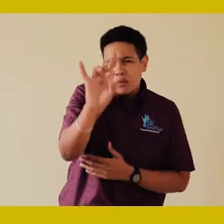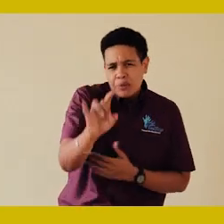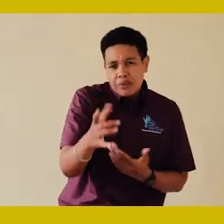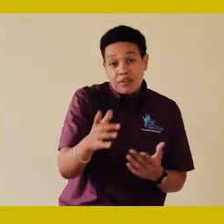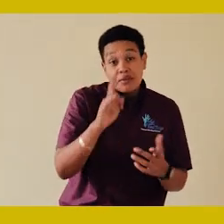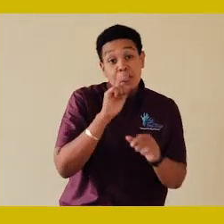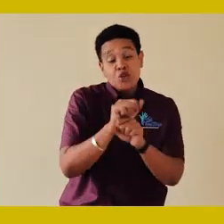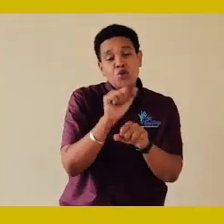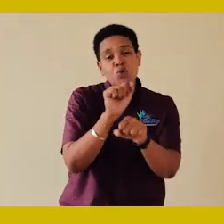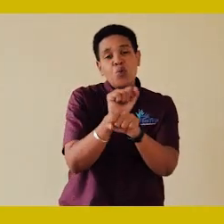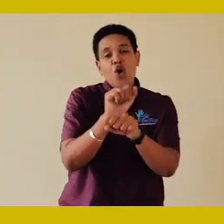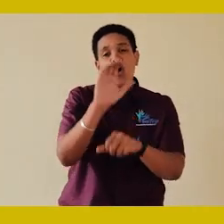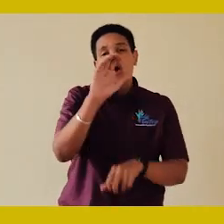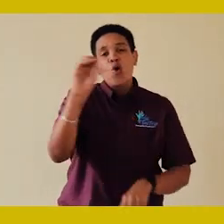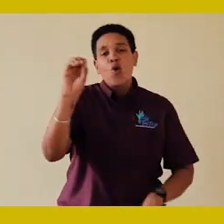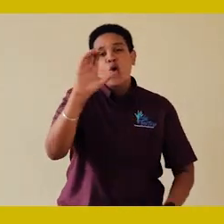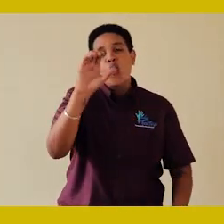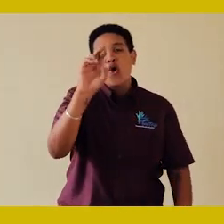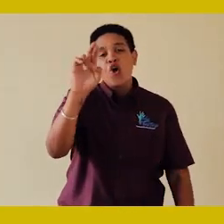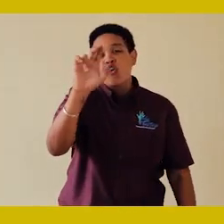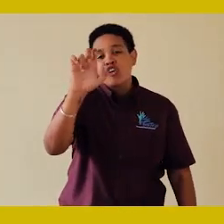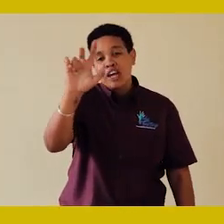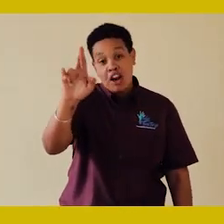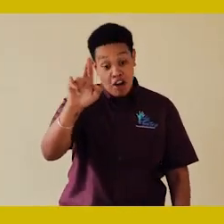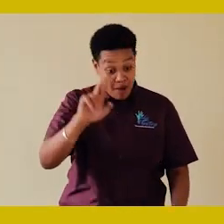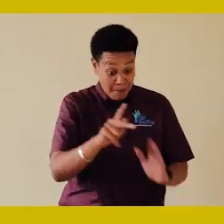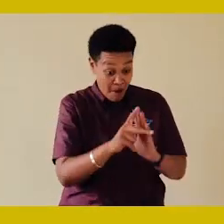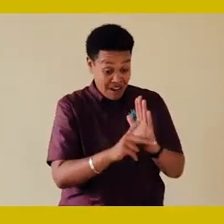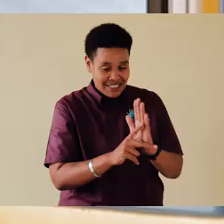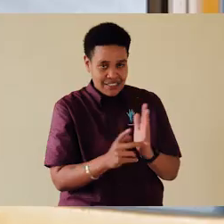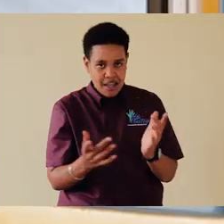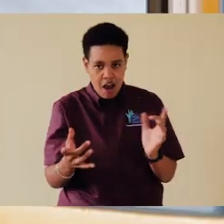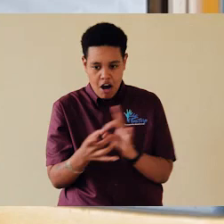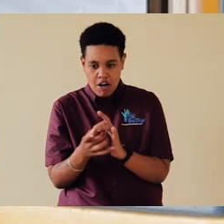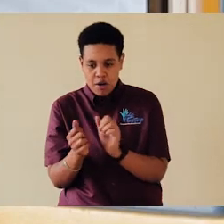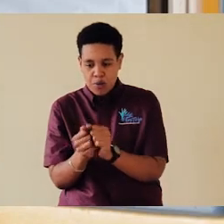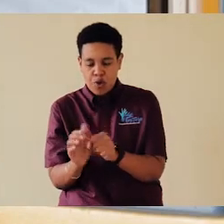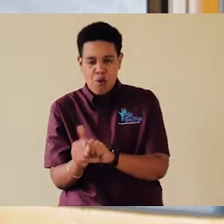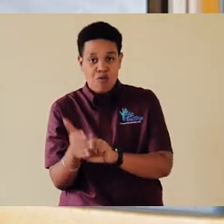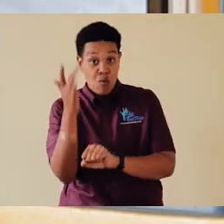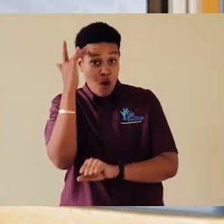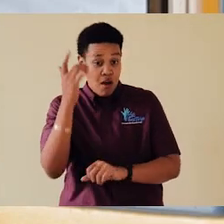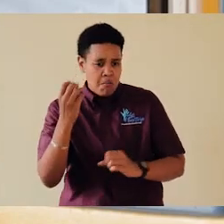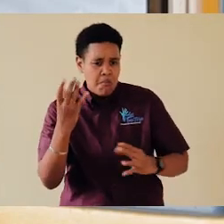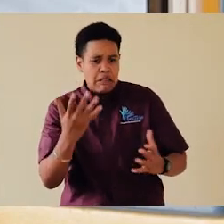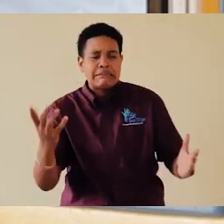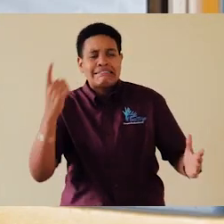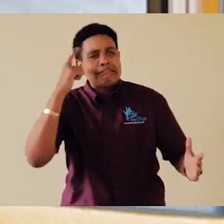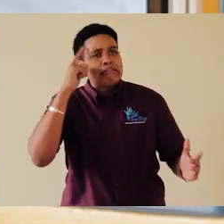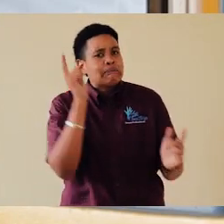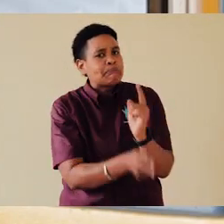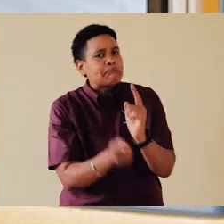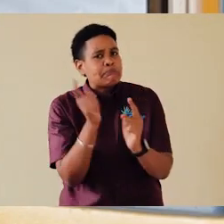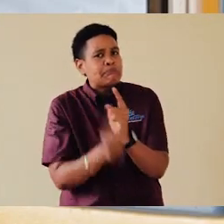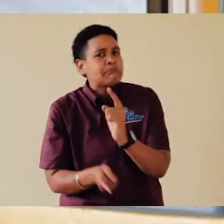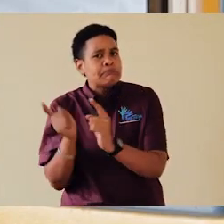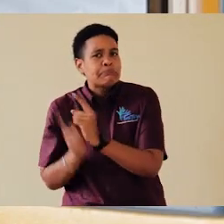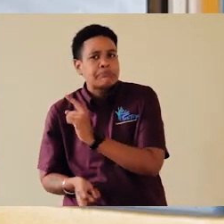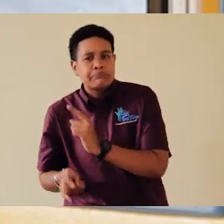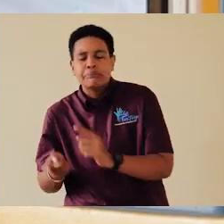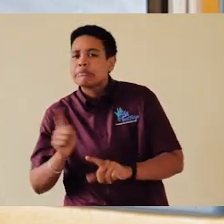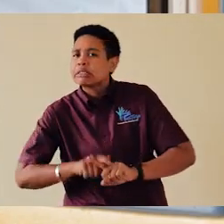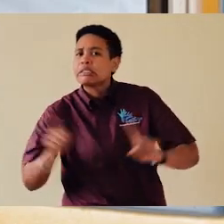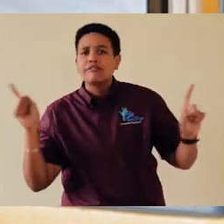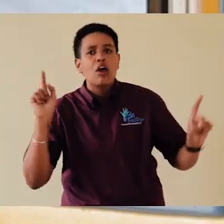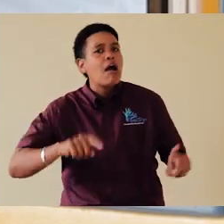a co-curricular policy and tie it with COVID, because there are a number of things that we'll have to do differently. So you need a